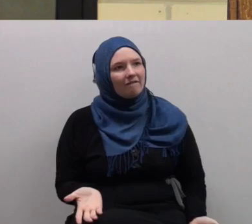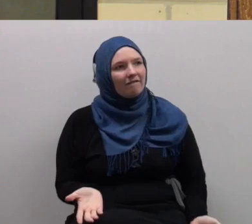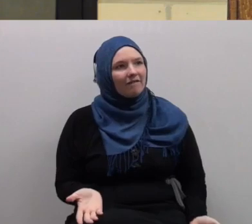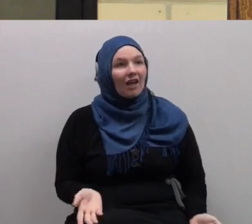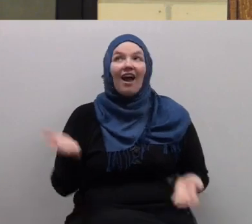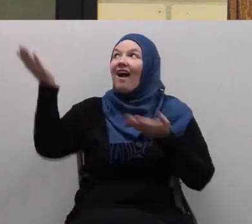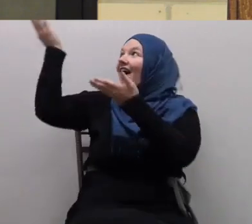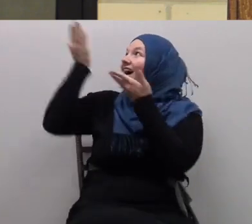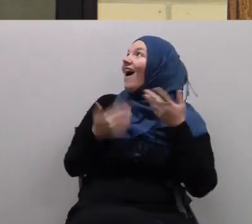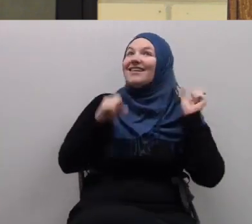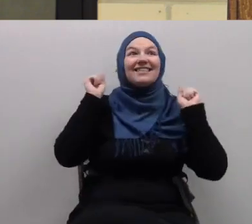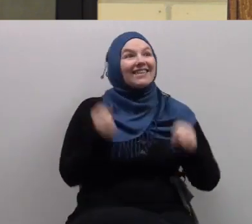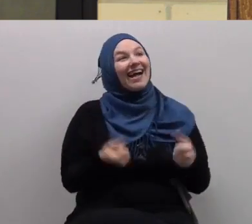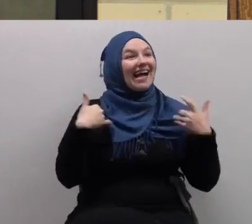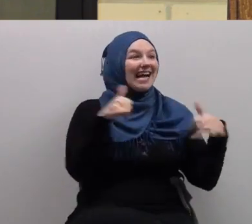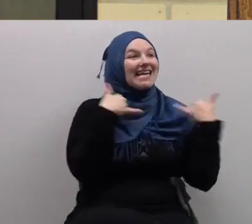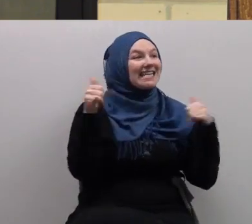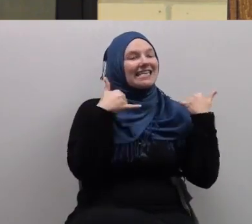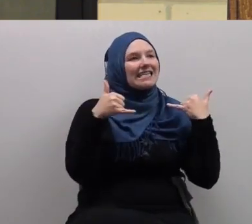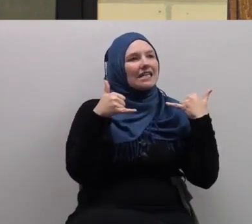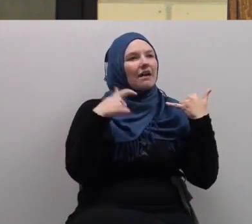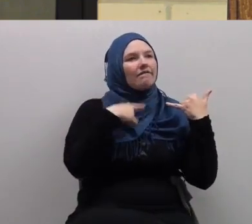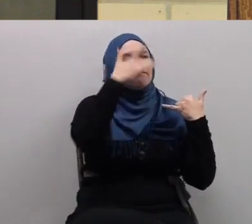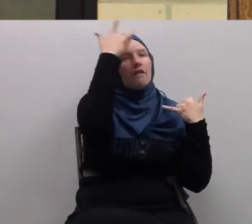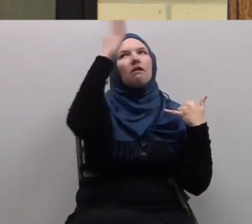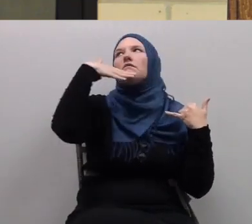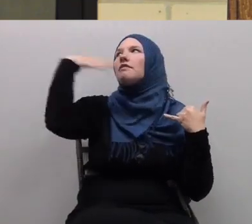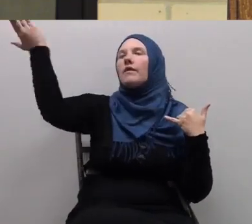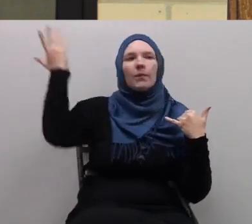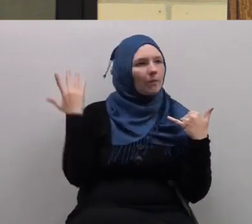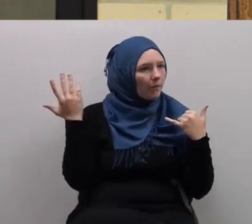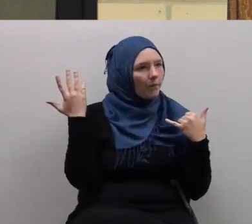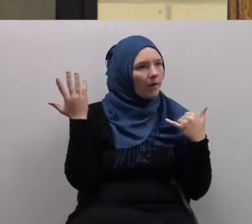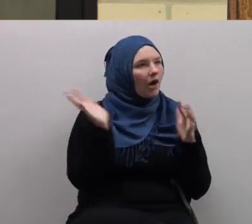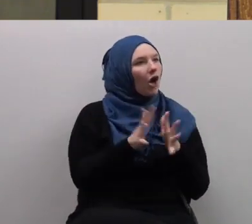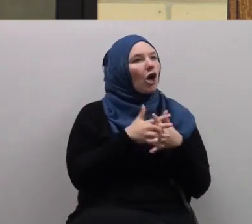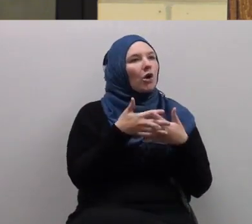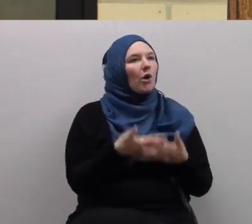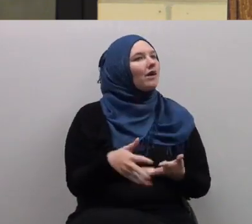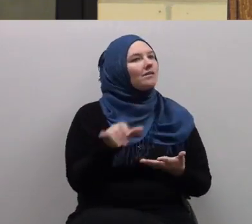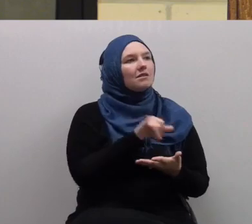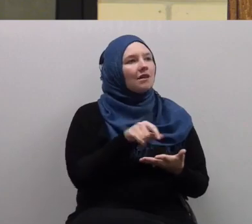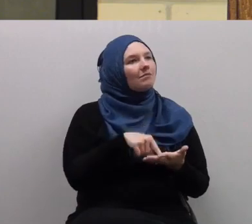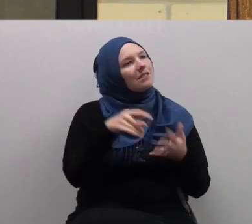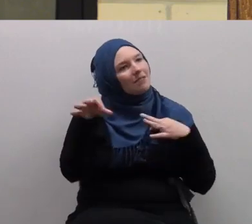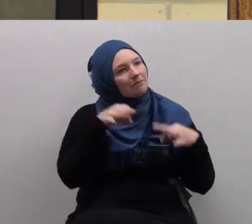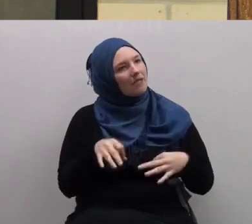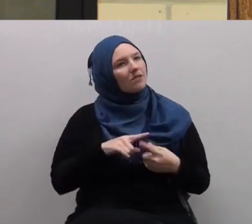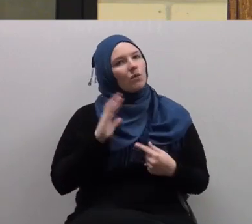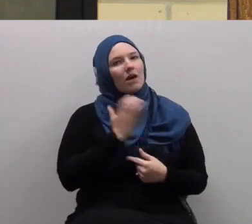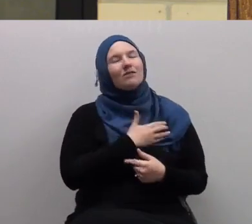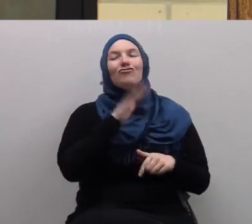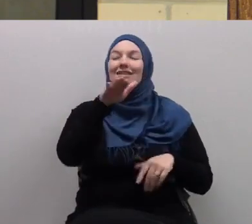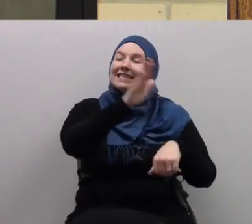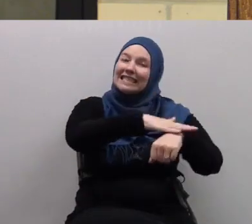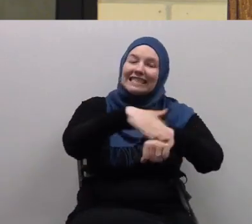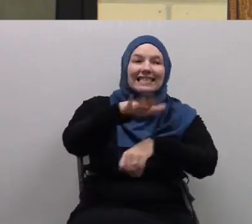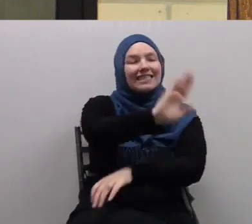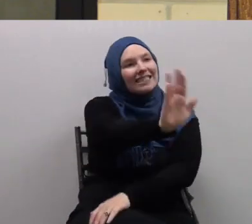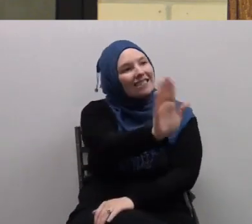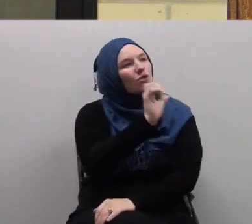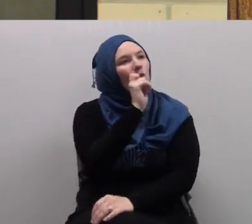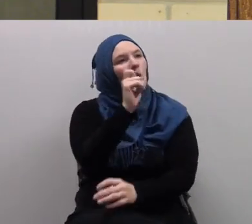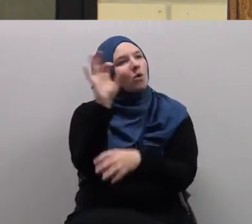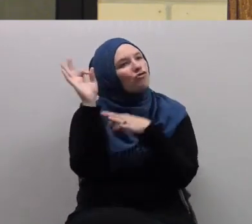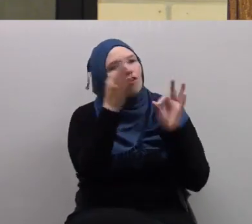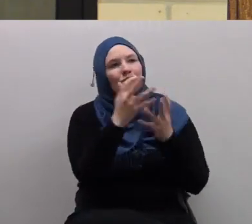should understand how the Quran describes this life so that we are not distracted by life and what